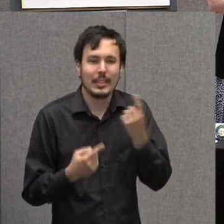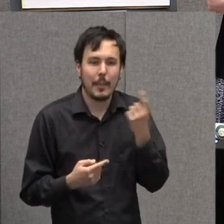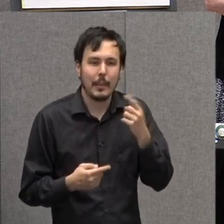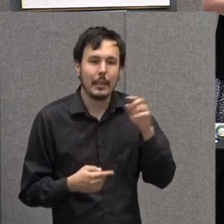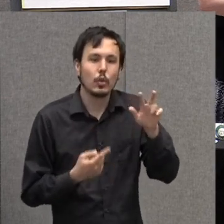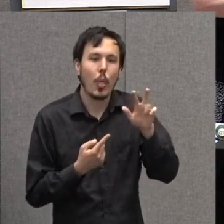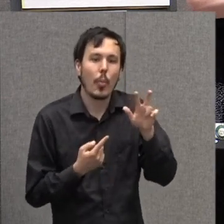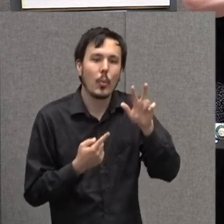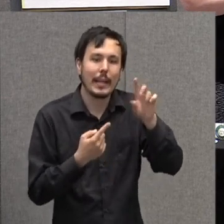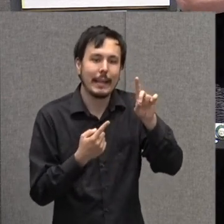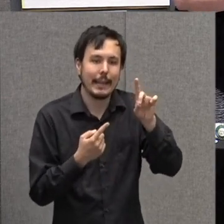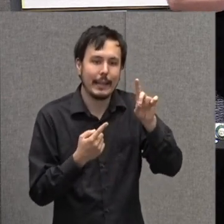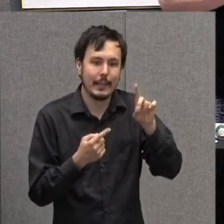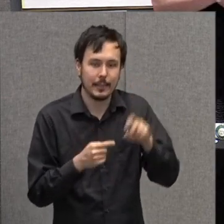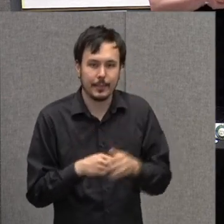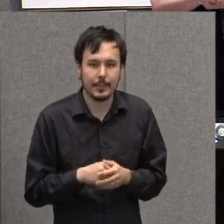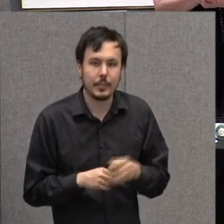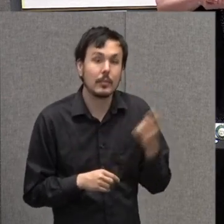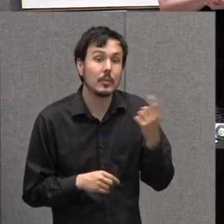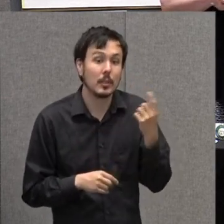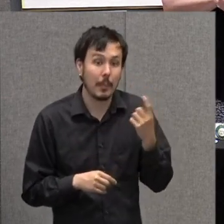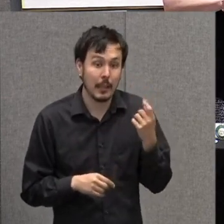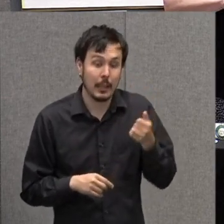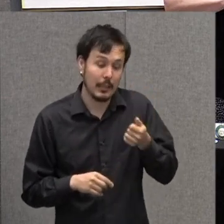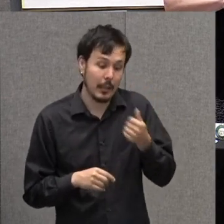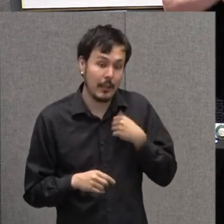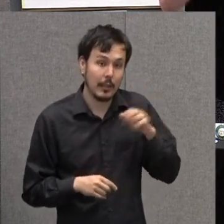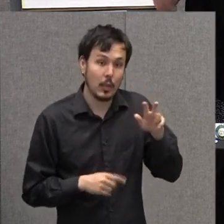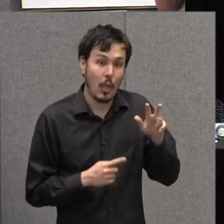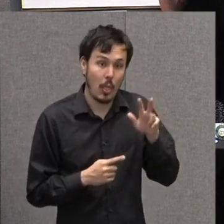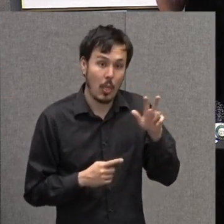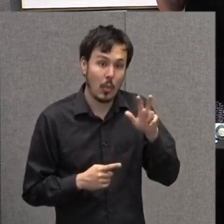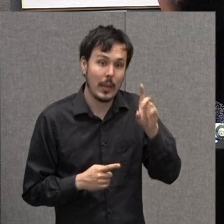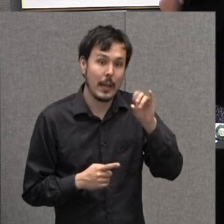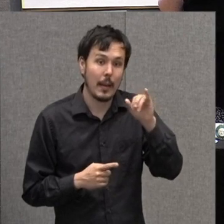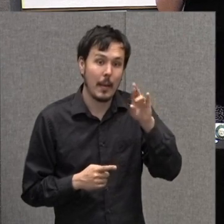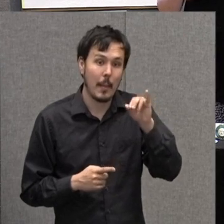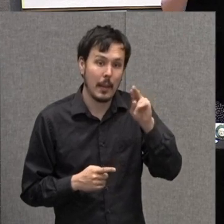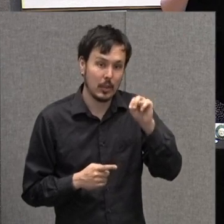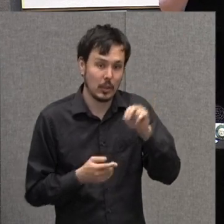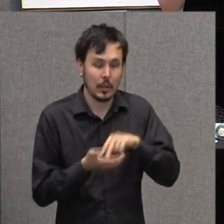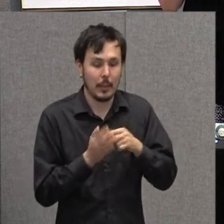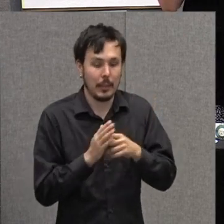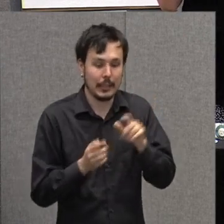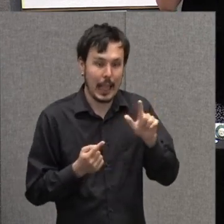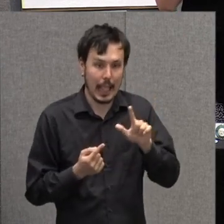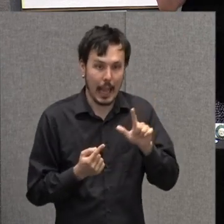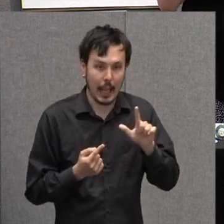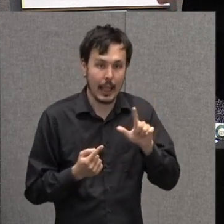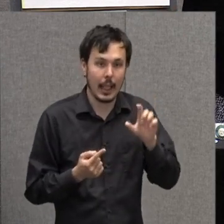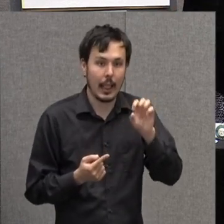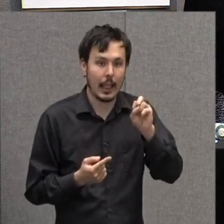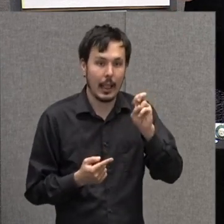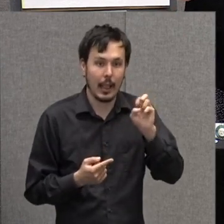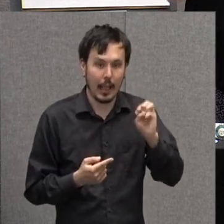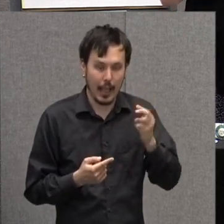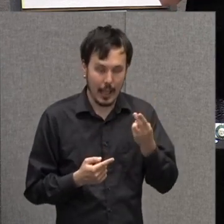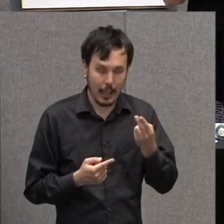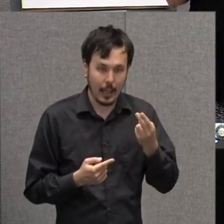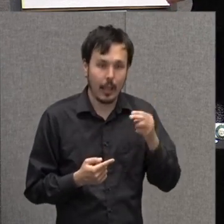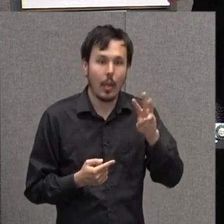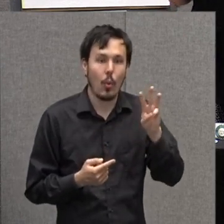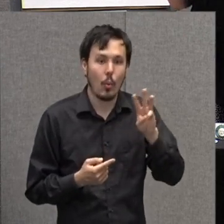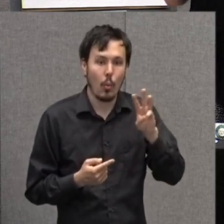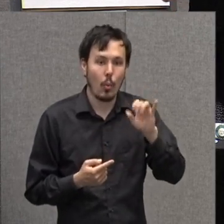three-dimensional. And when something has three dimensions, it has length, it has width, and it also has depth,